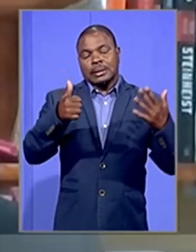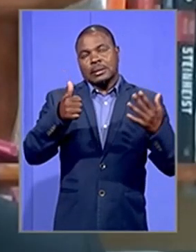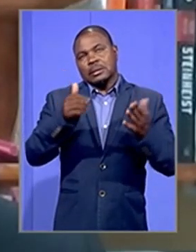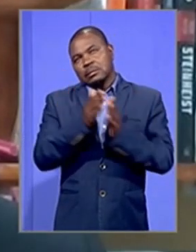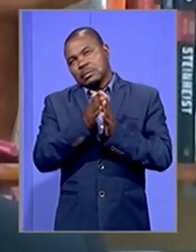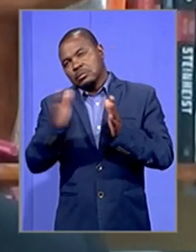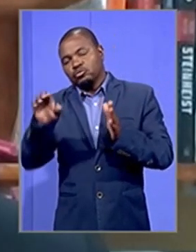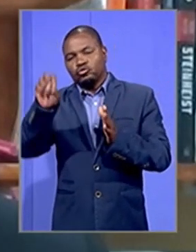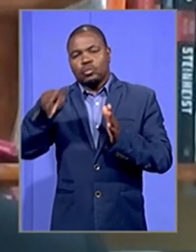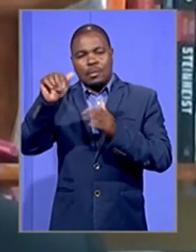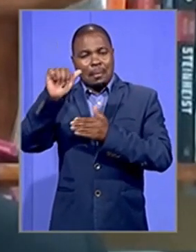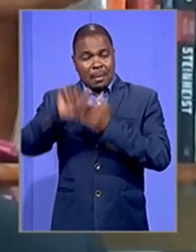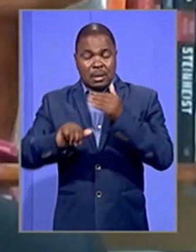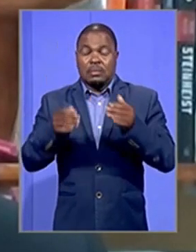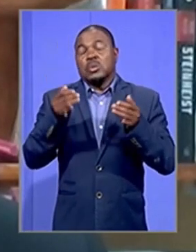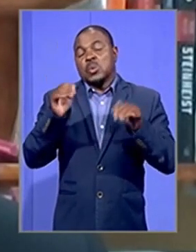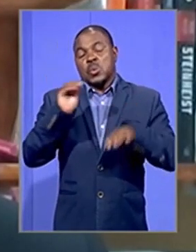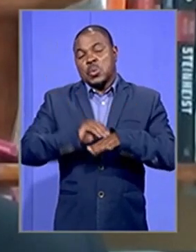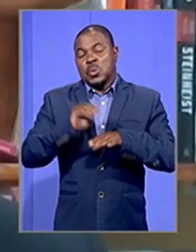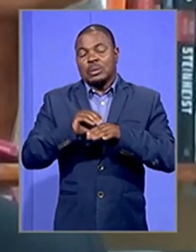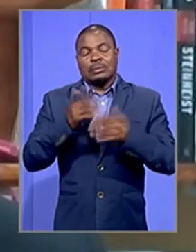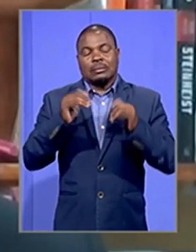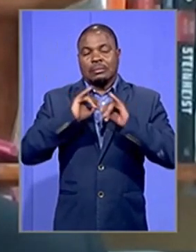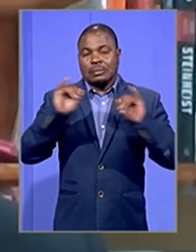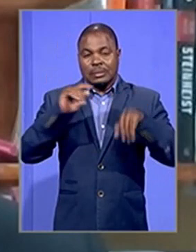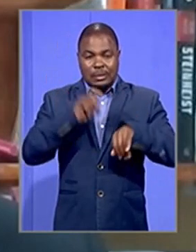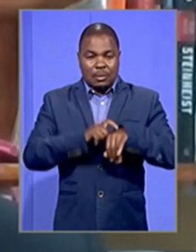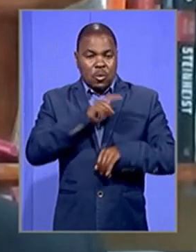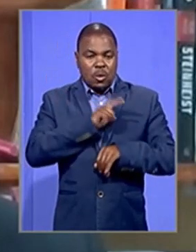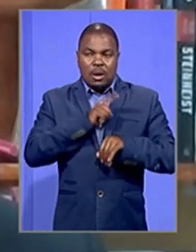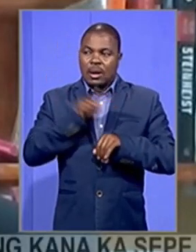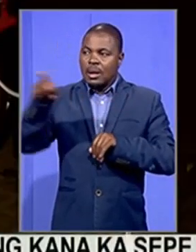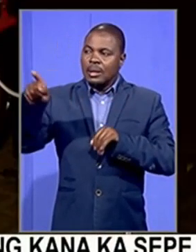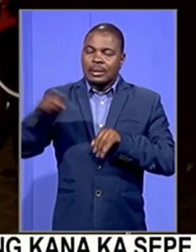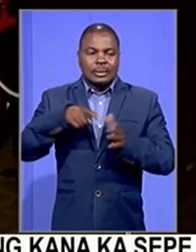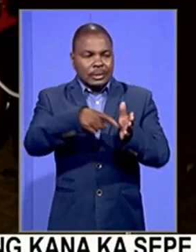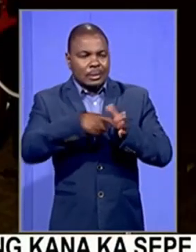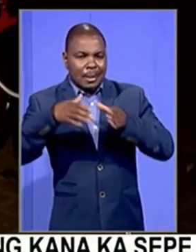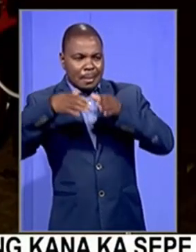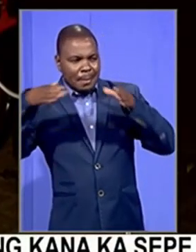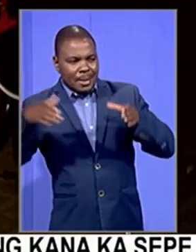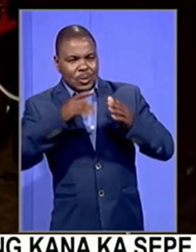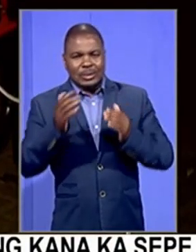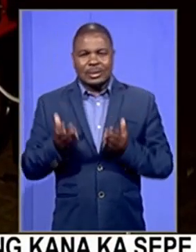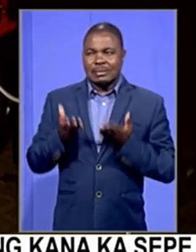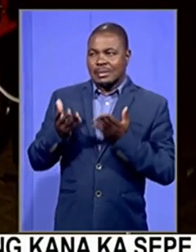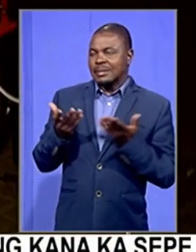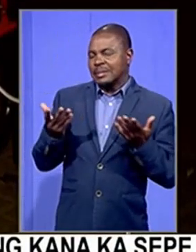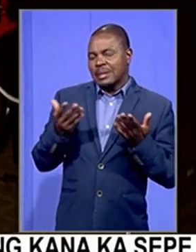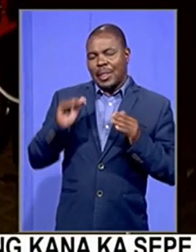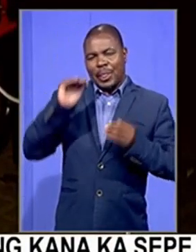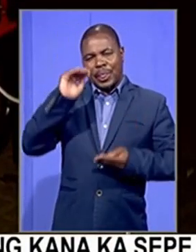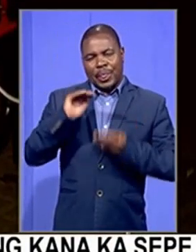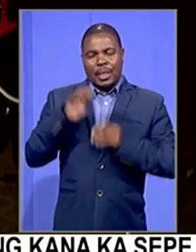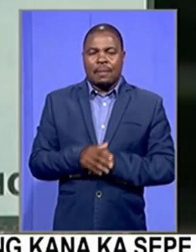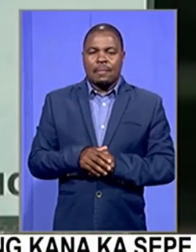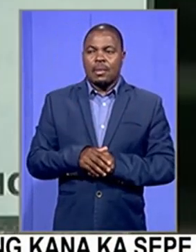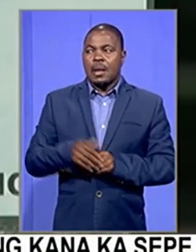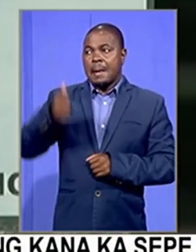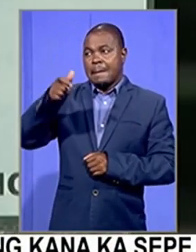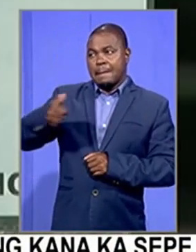12 months in fully supplying the demand in the country. Mosekasiki mongwe a re kgaogo ya motlakase ya